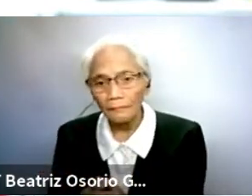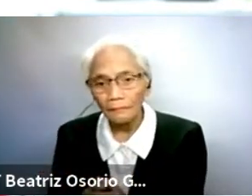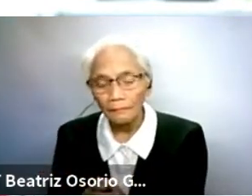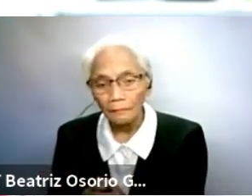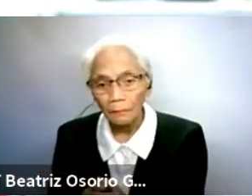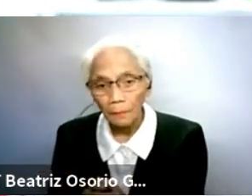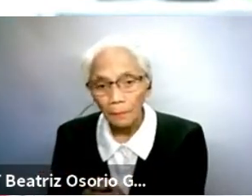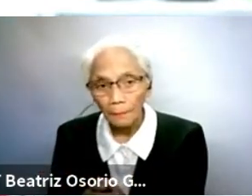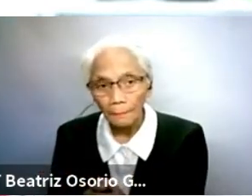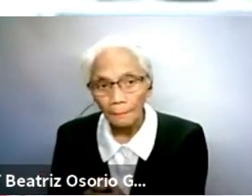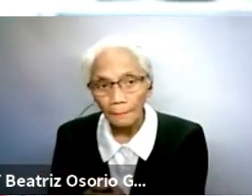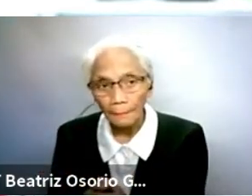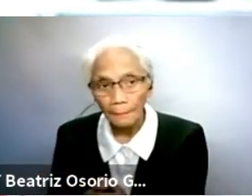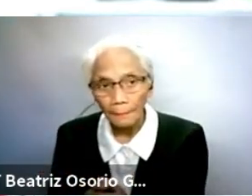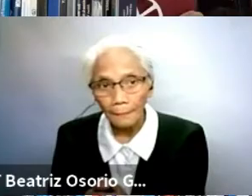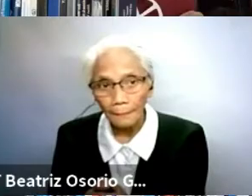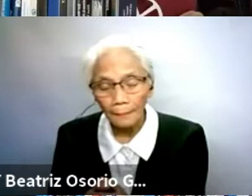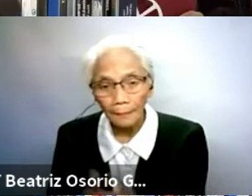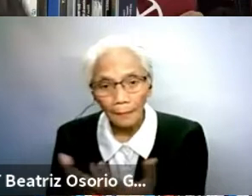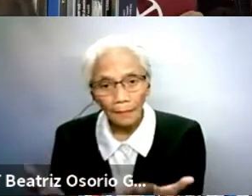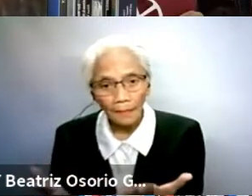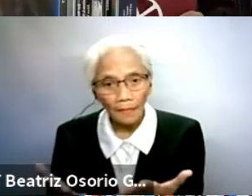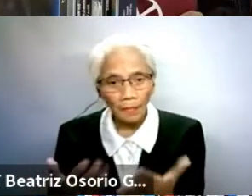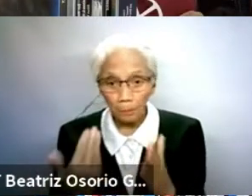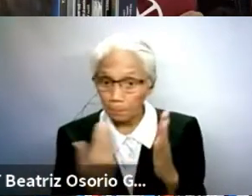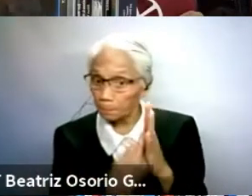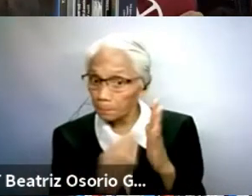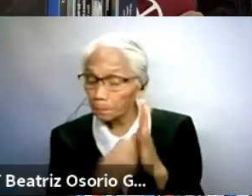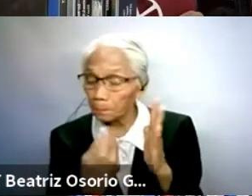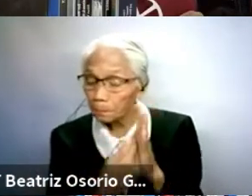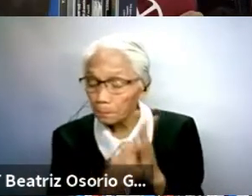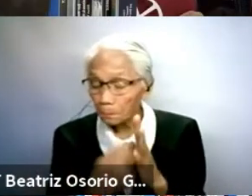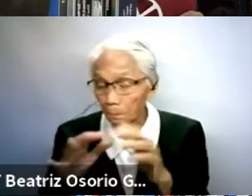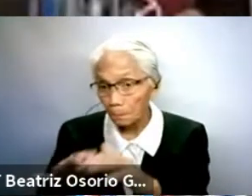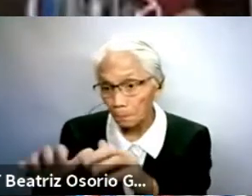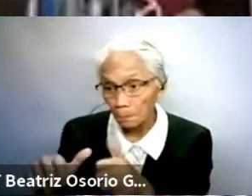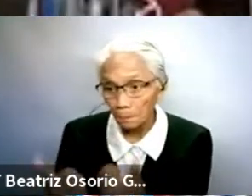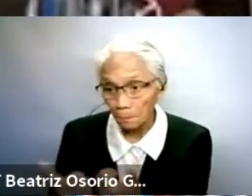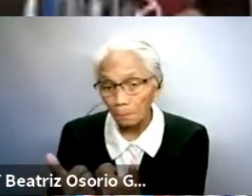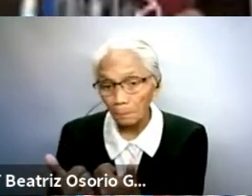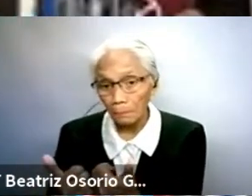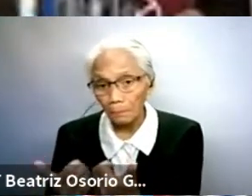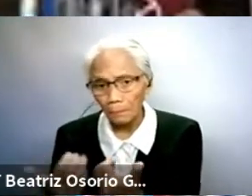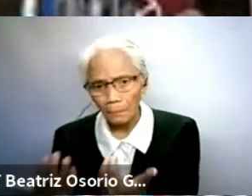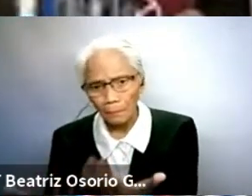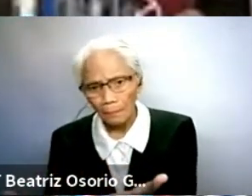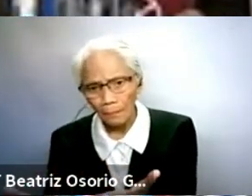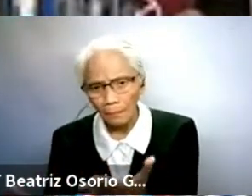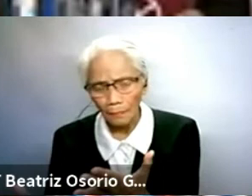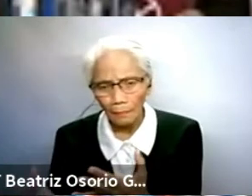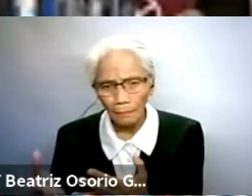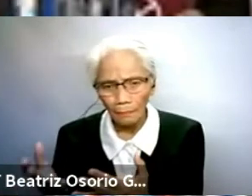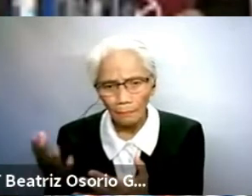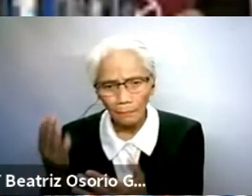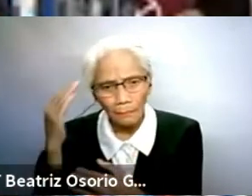on? Yeah, it was very evident to us how uncertain and confused many governments are about